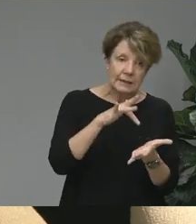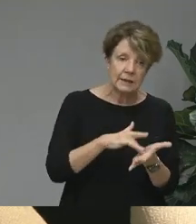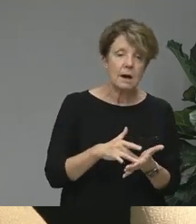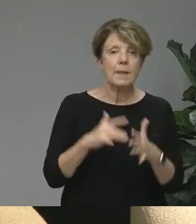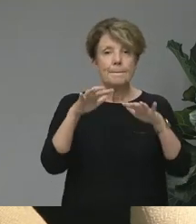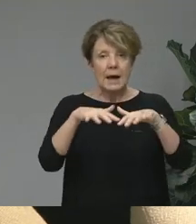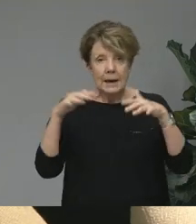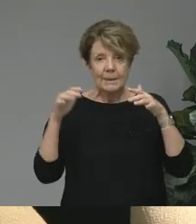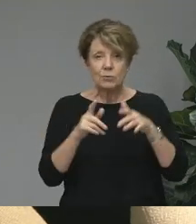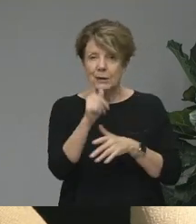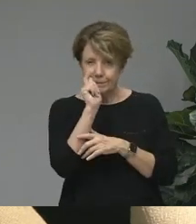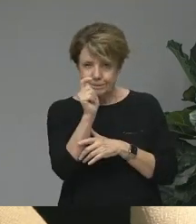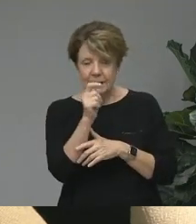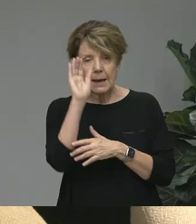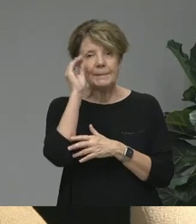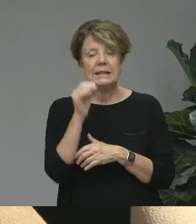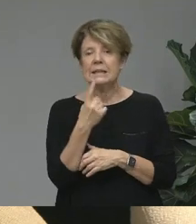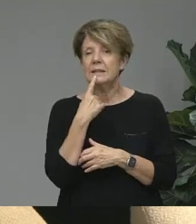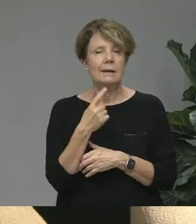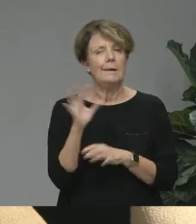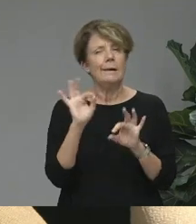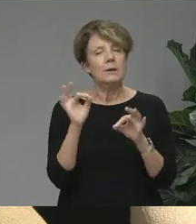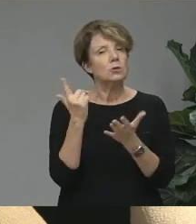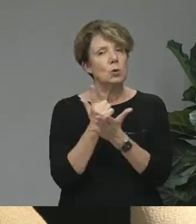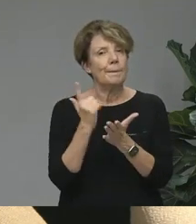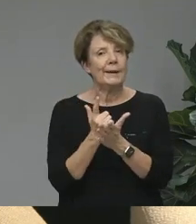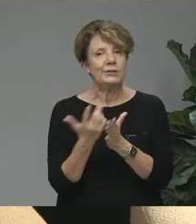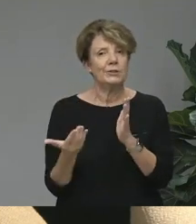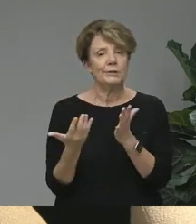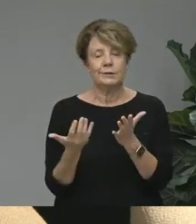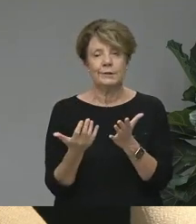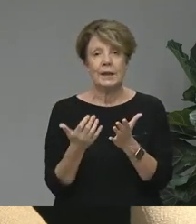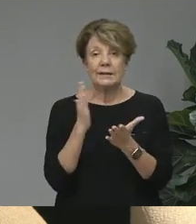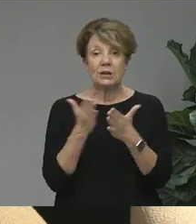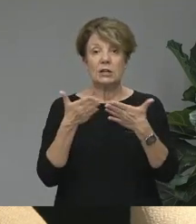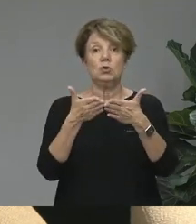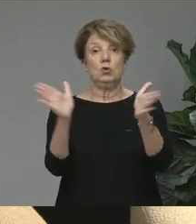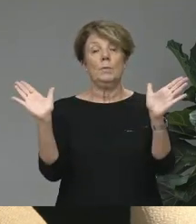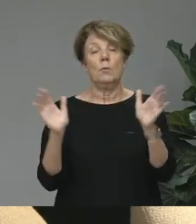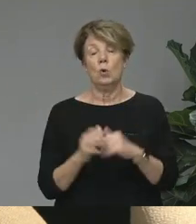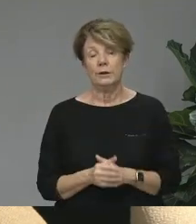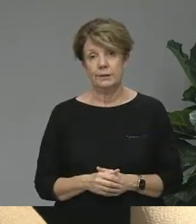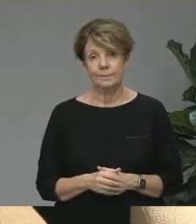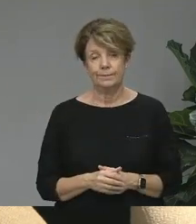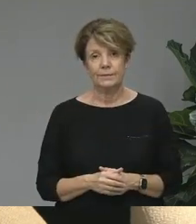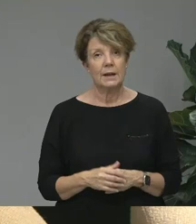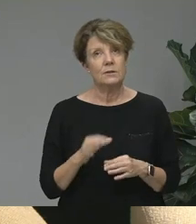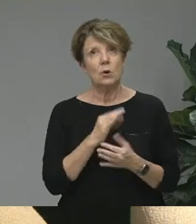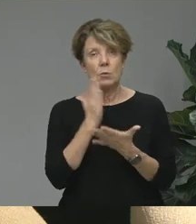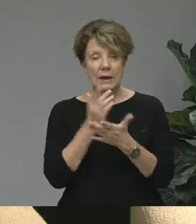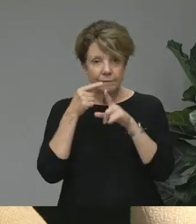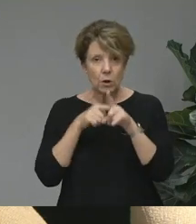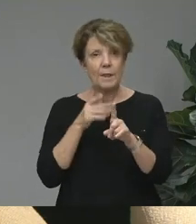Scrutiny Committee, was able to say, no, that's gone too far. This is too broad and goes beyond the legitimate aims and